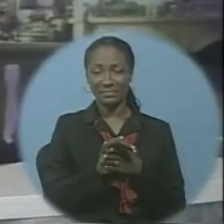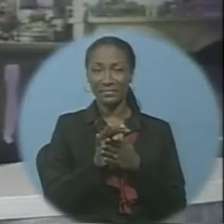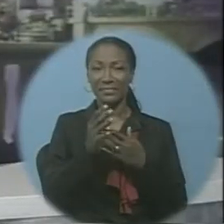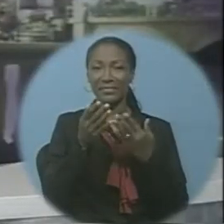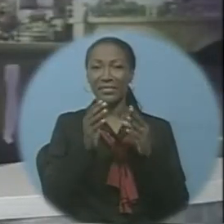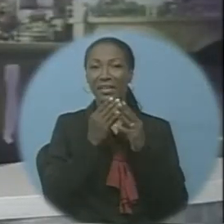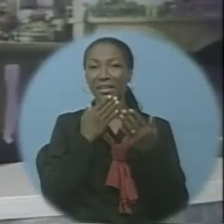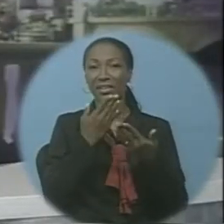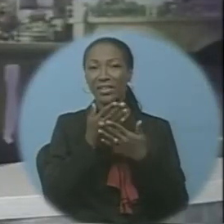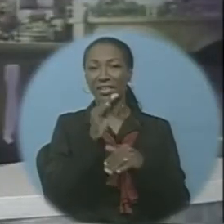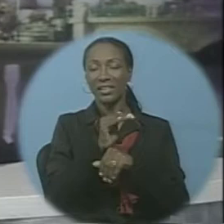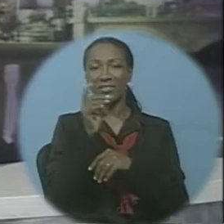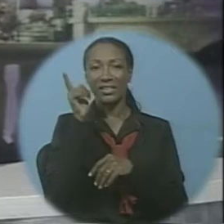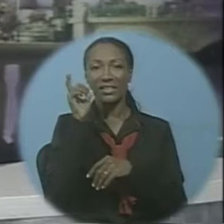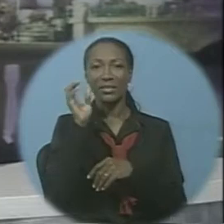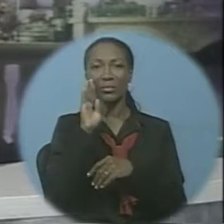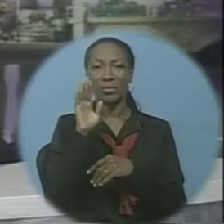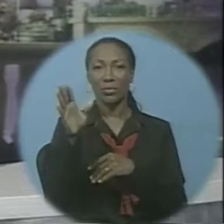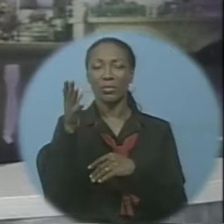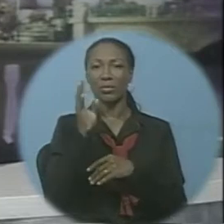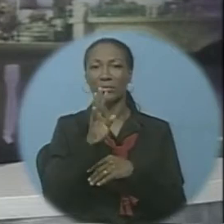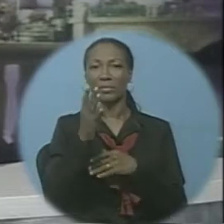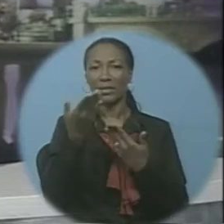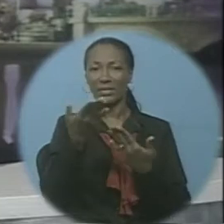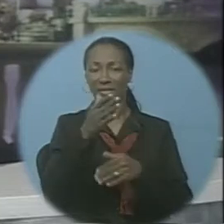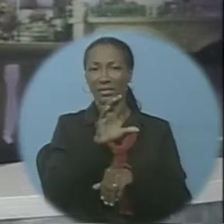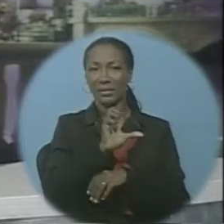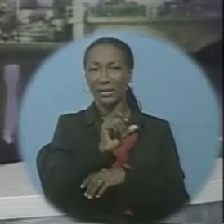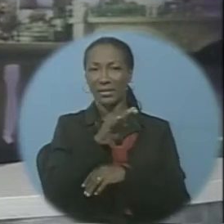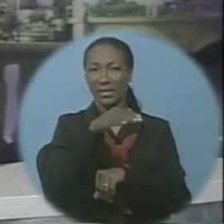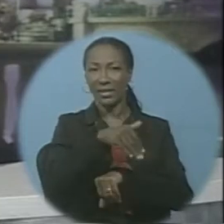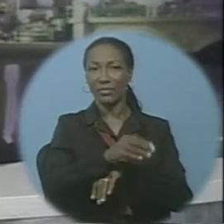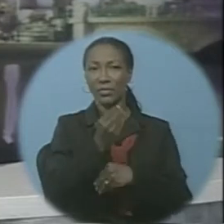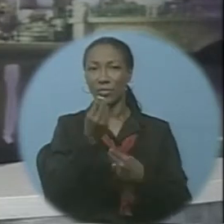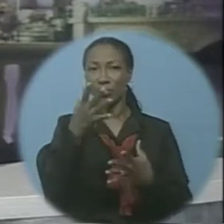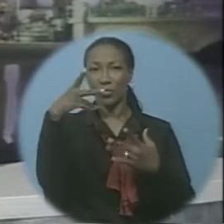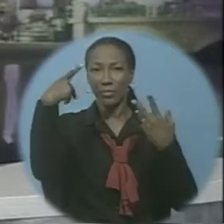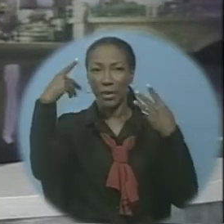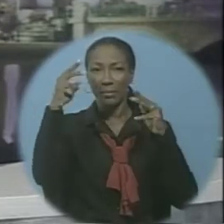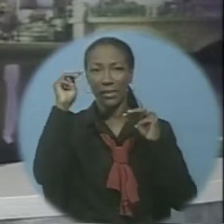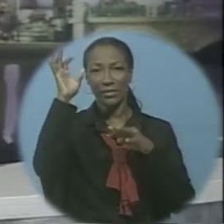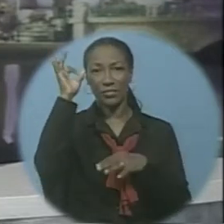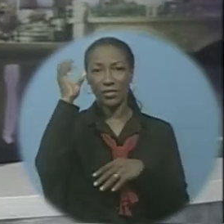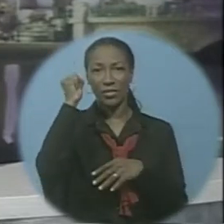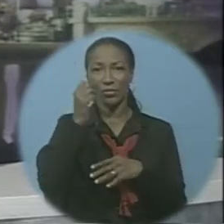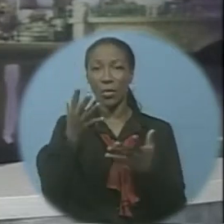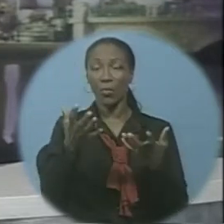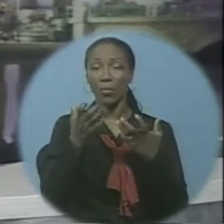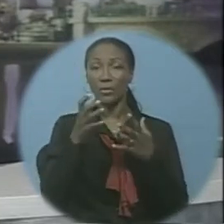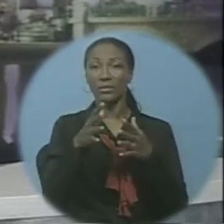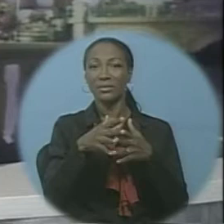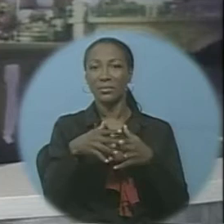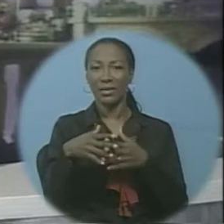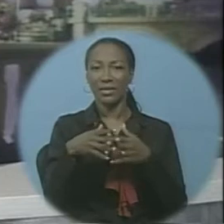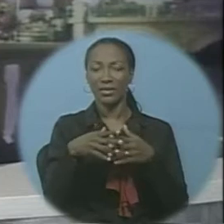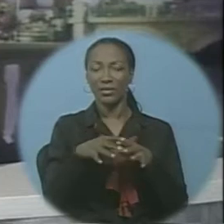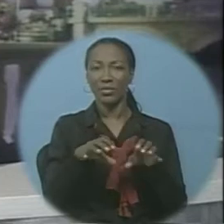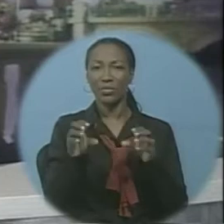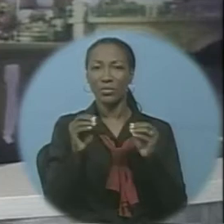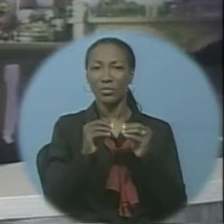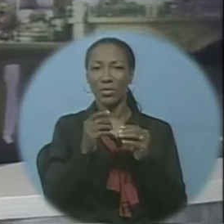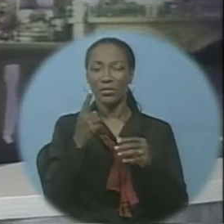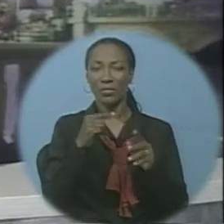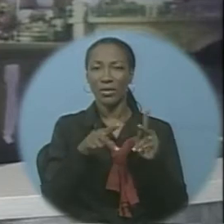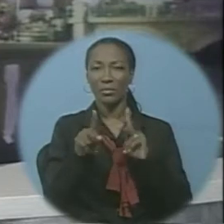Very good evening to you. I'm Lisa Broom. This is the CBC Evening News. Prime Minister Fendo Stewart wants the United States to do more for